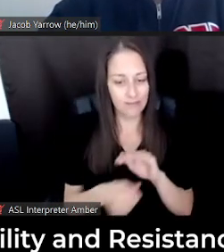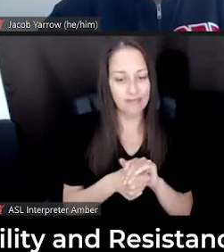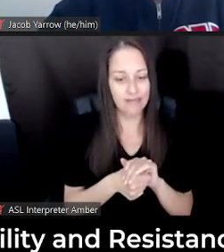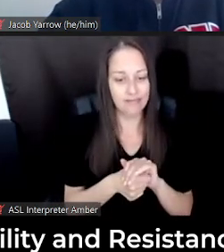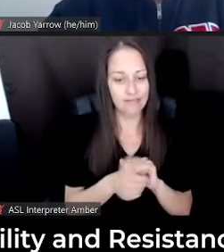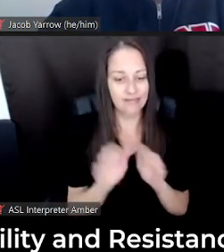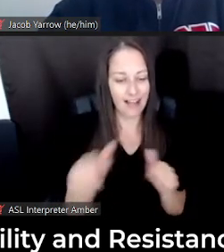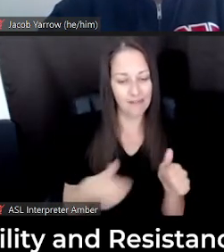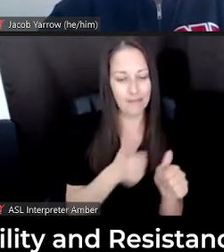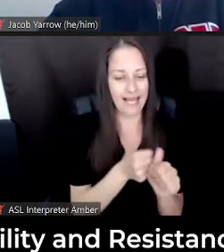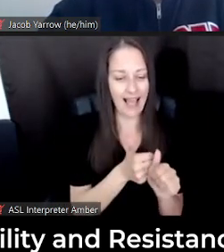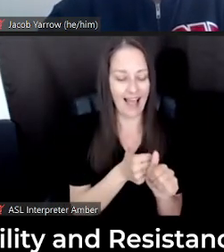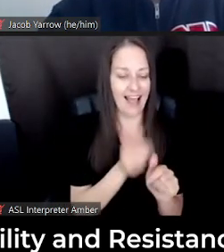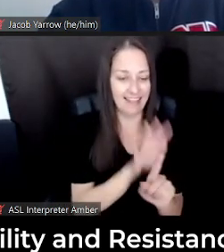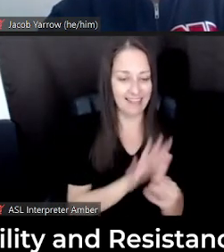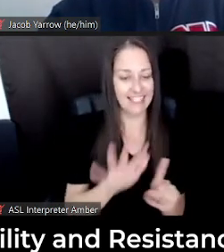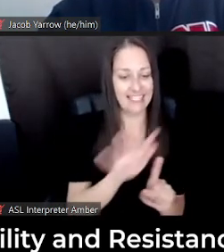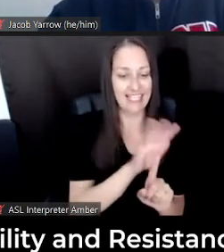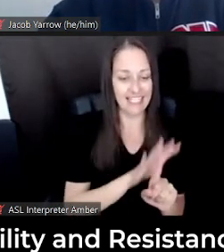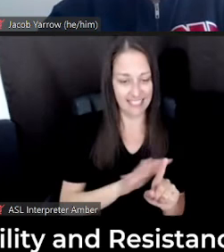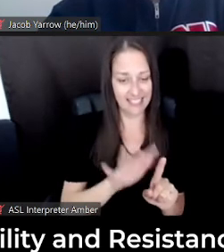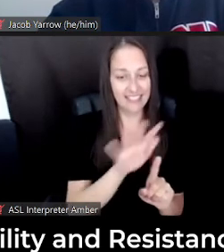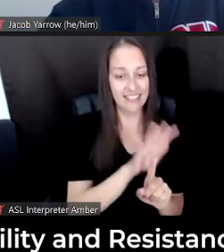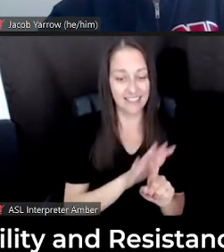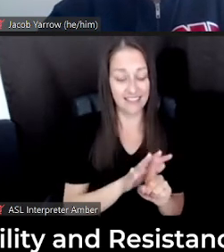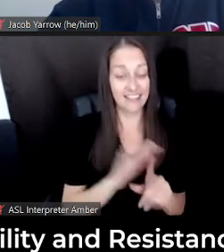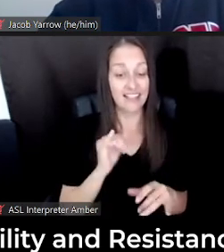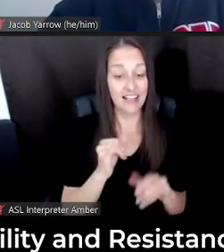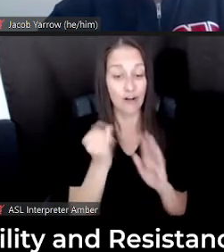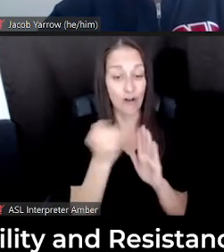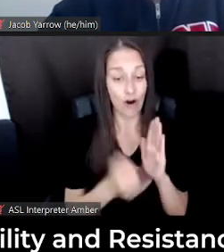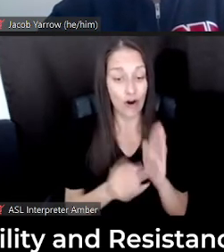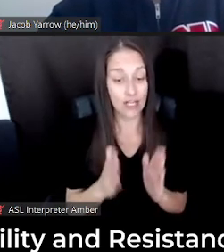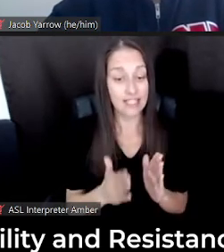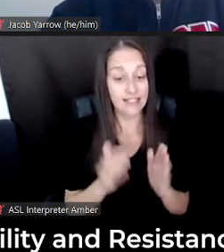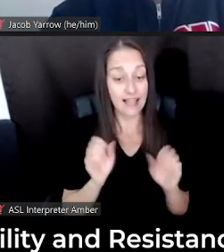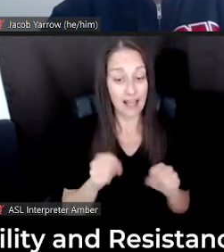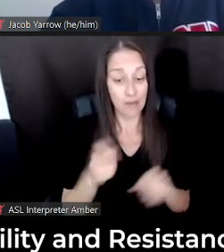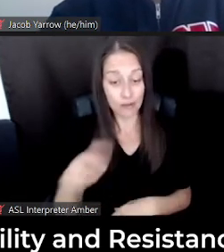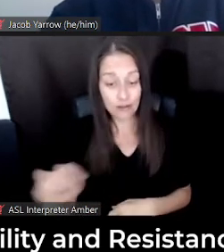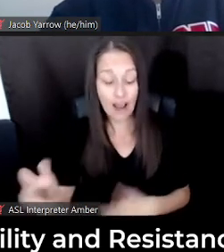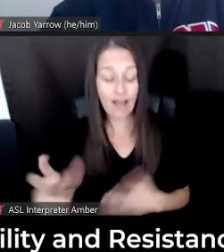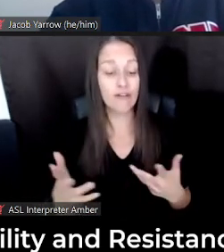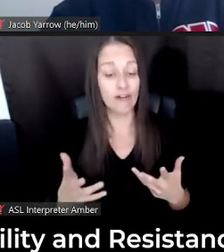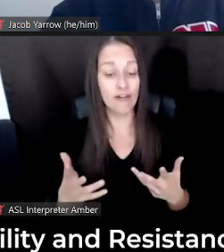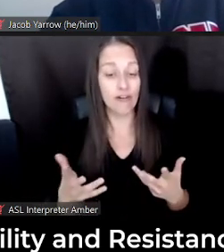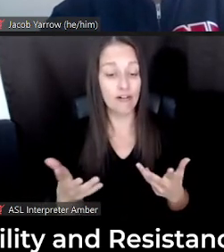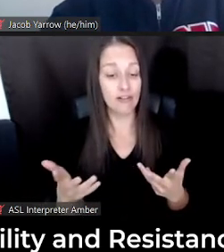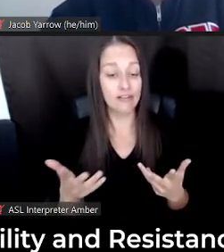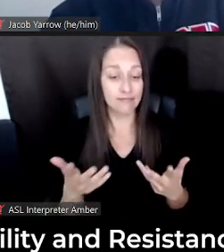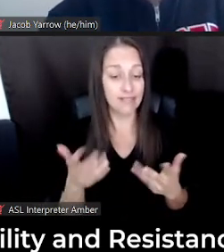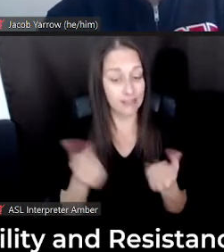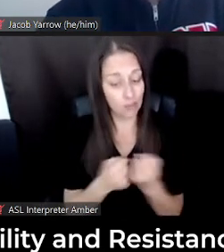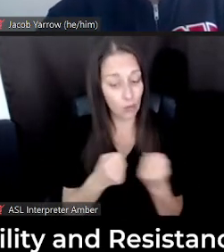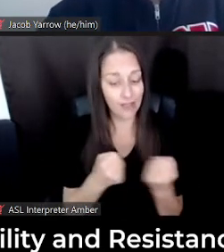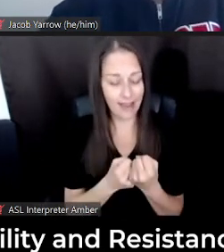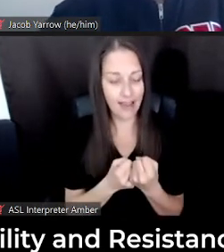mobility, international exchange is possible, is something we can't lose sight of.